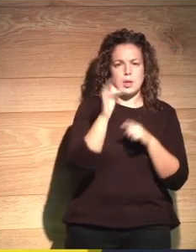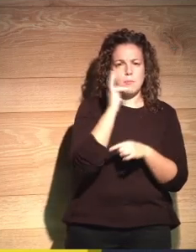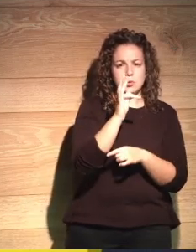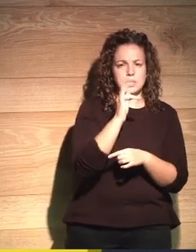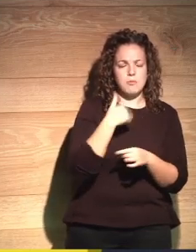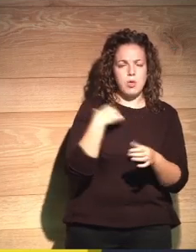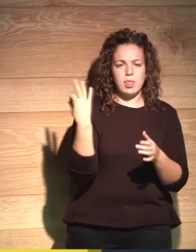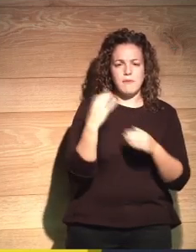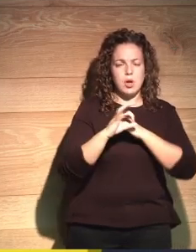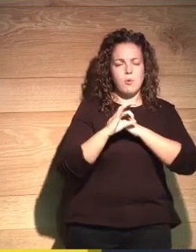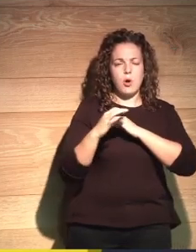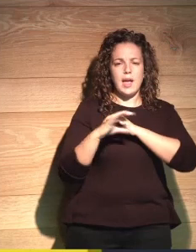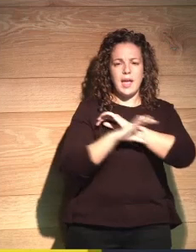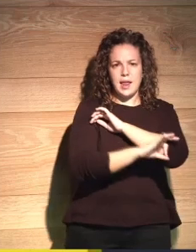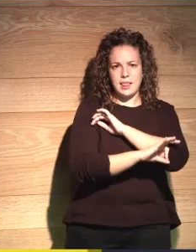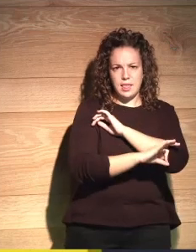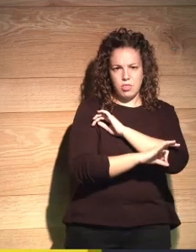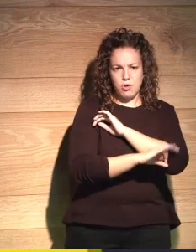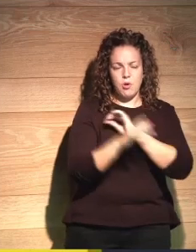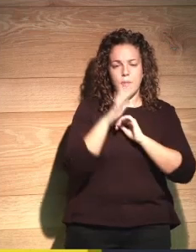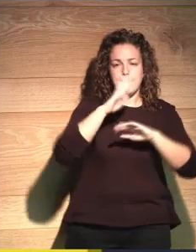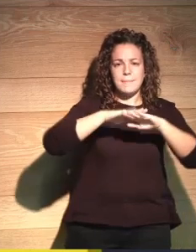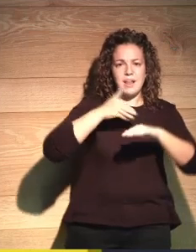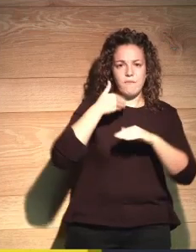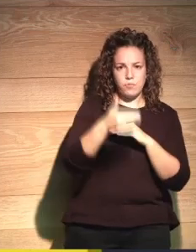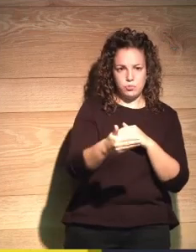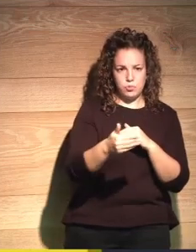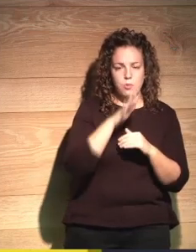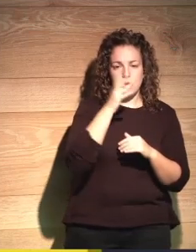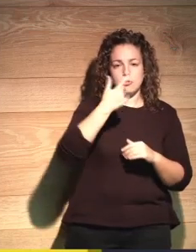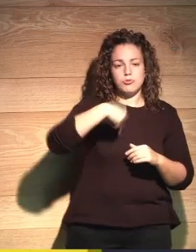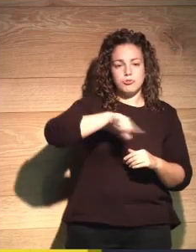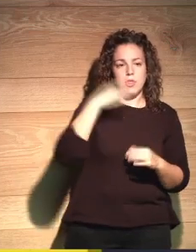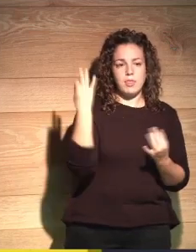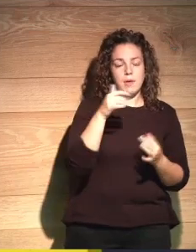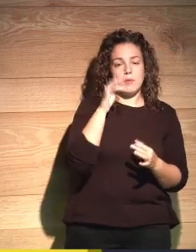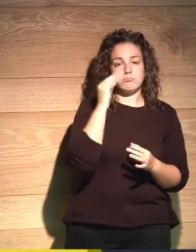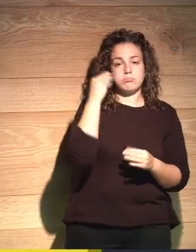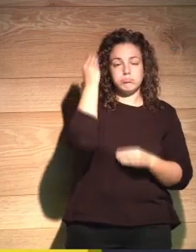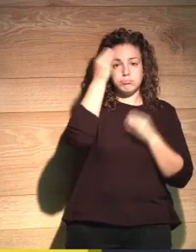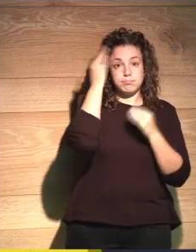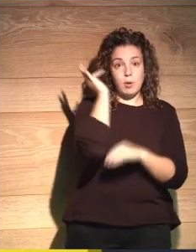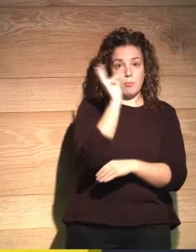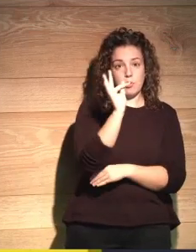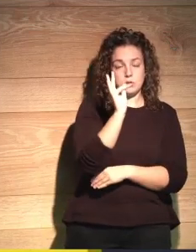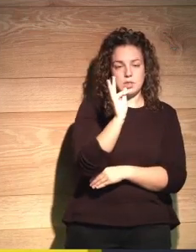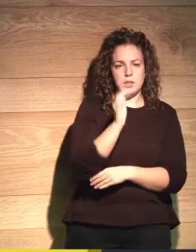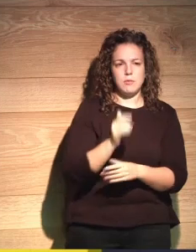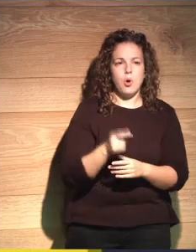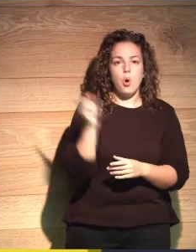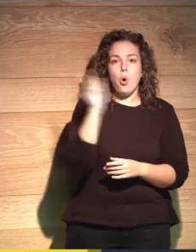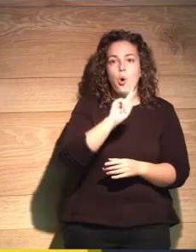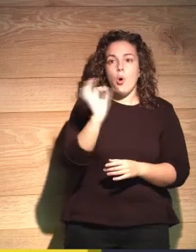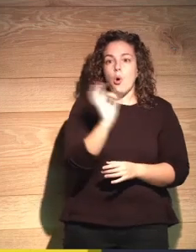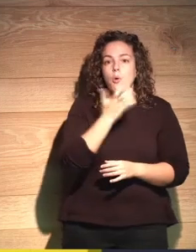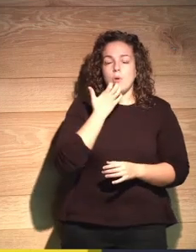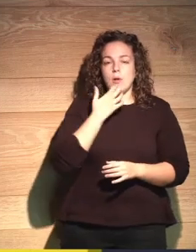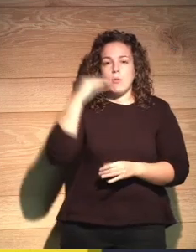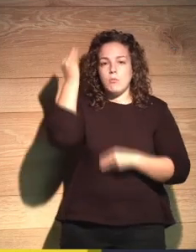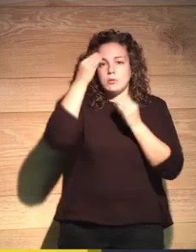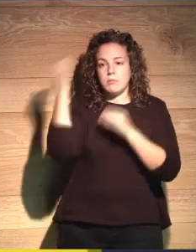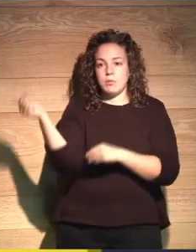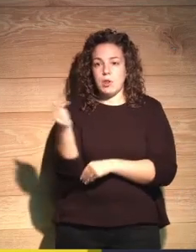precisely because the future, which is where we need to be optimist or pessimist about, is upon us. So also thinking about responding to what Saskia